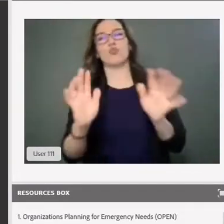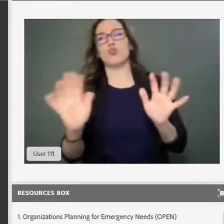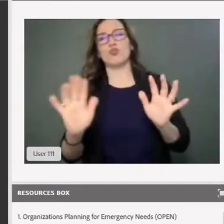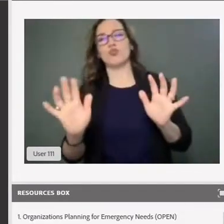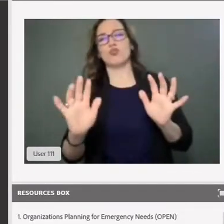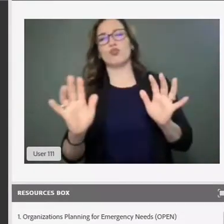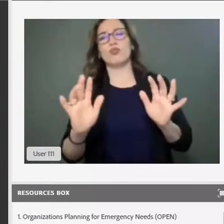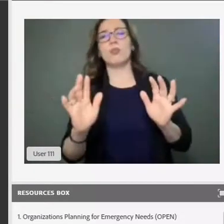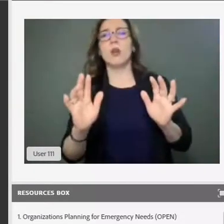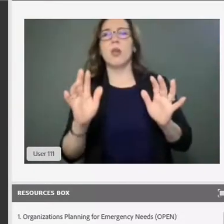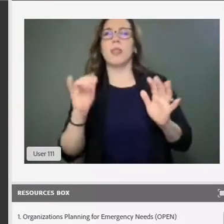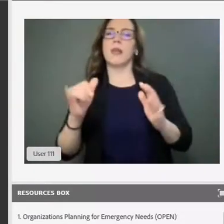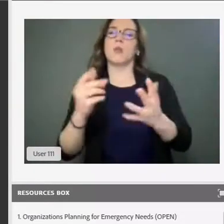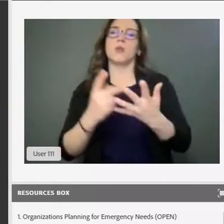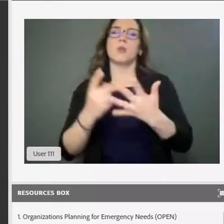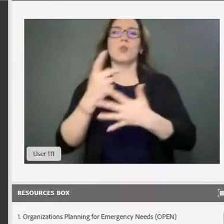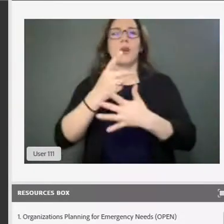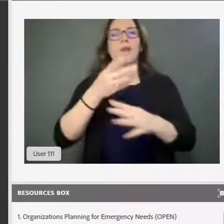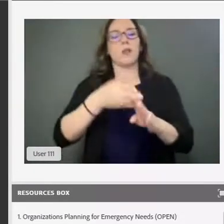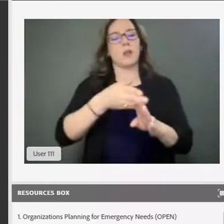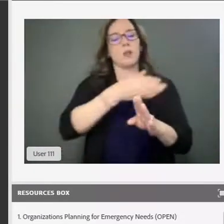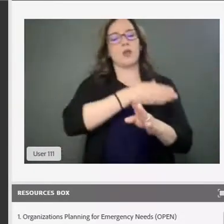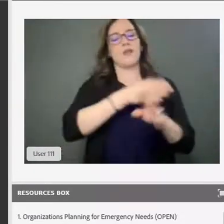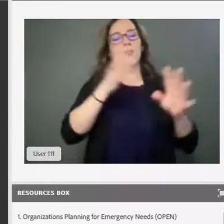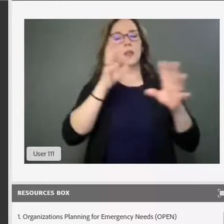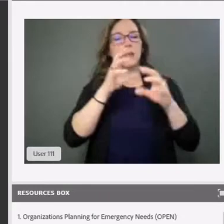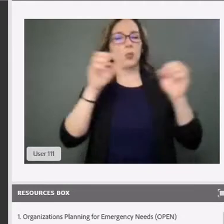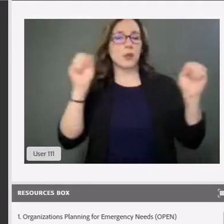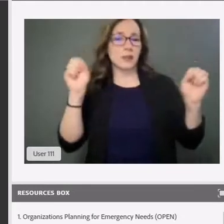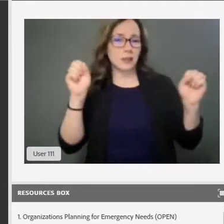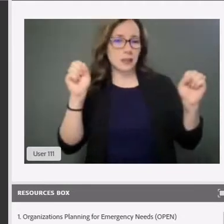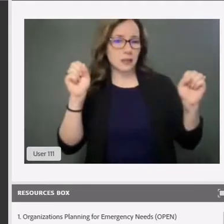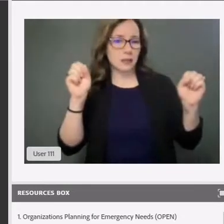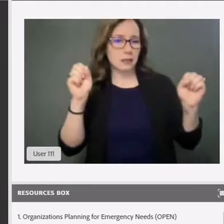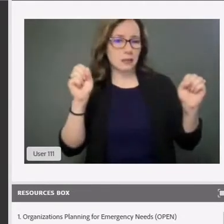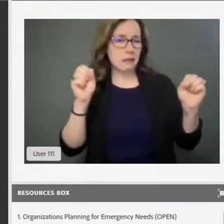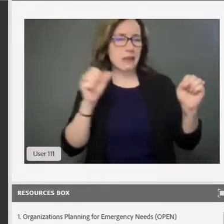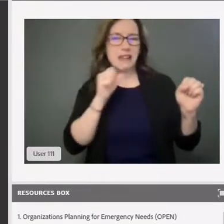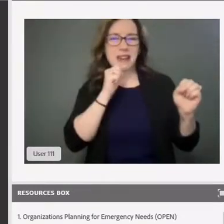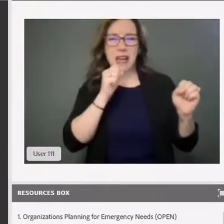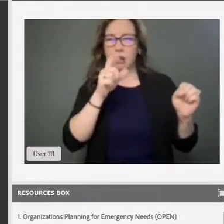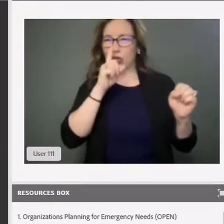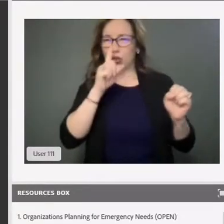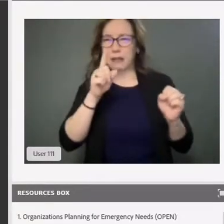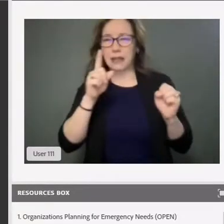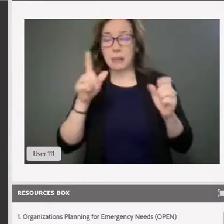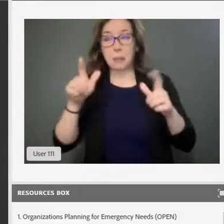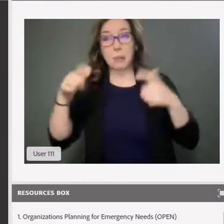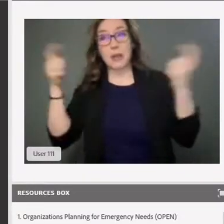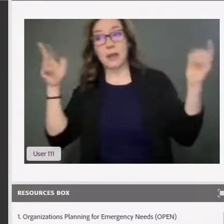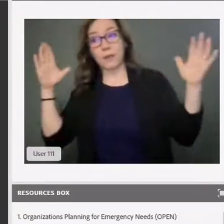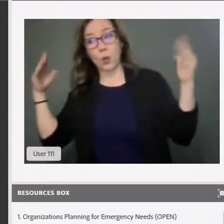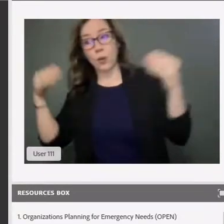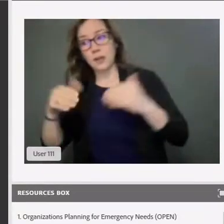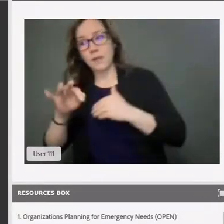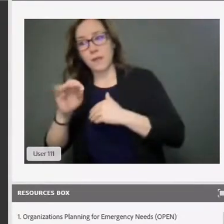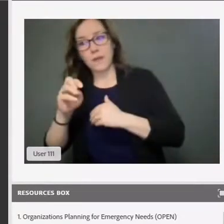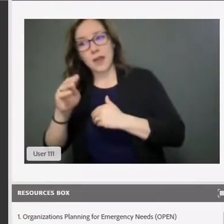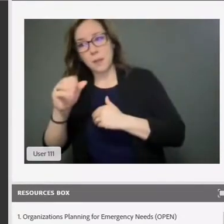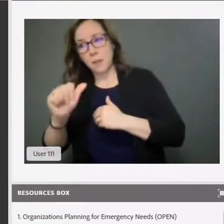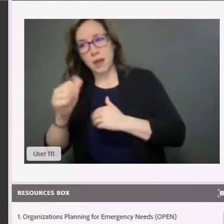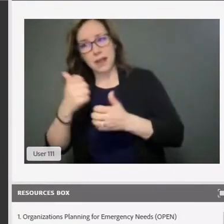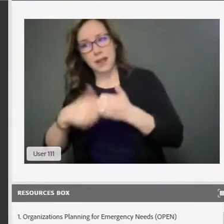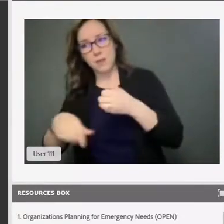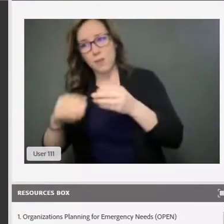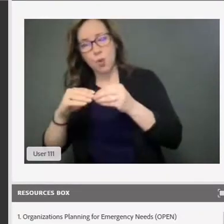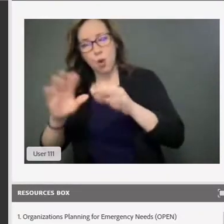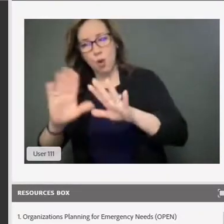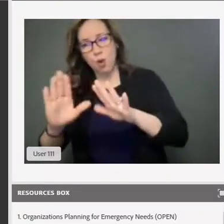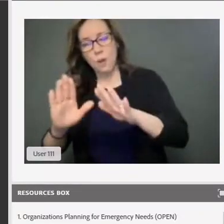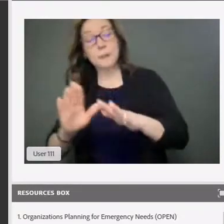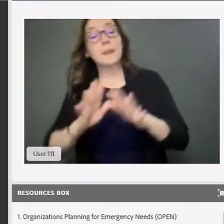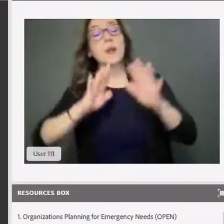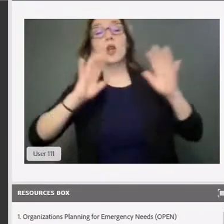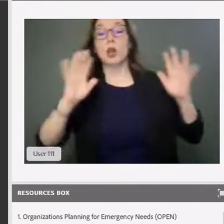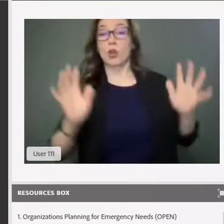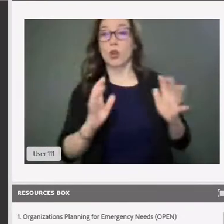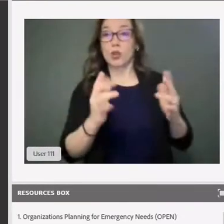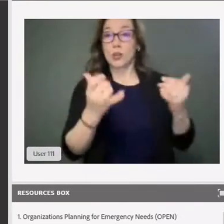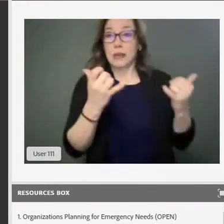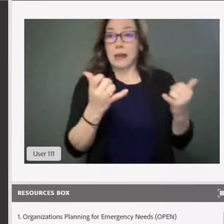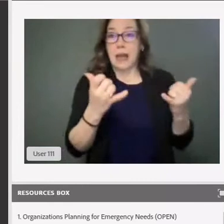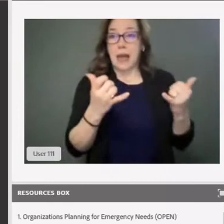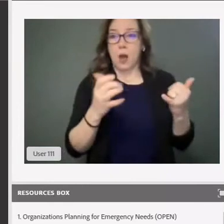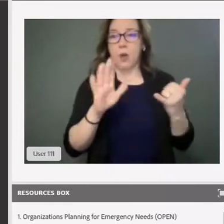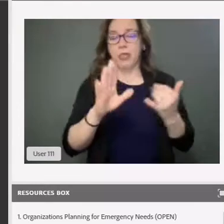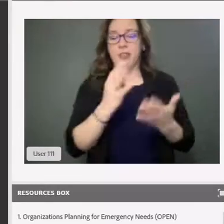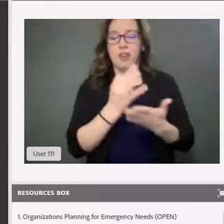That was a priority for the previous administration, not a large focus for FEMA anymore. But what we are encouraging people to do is to get